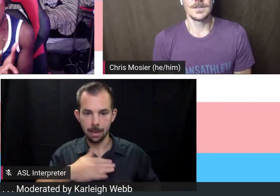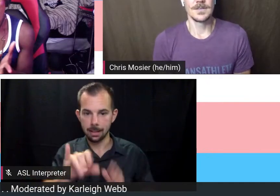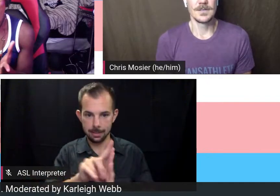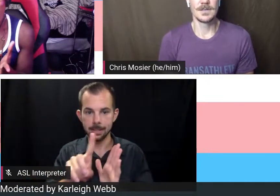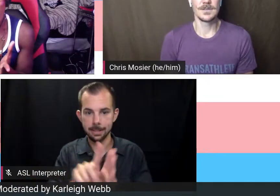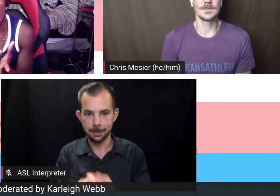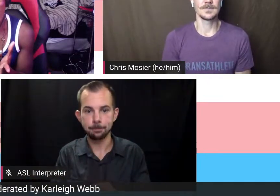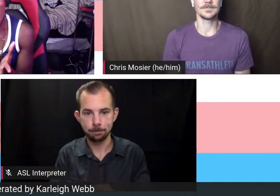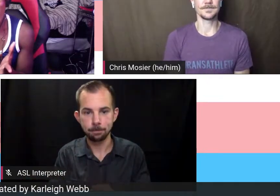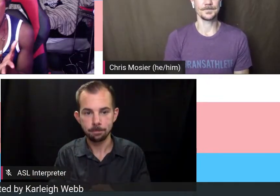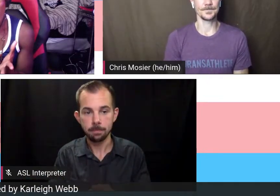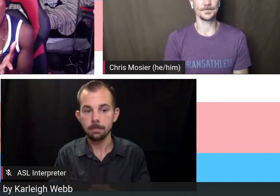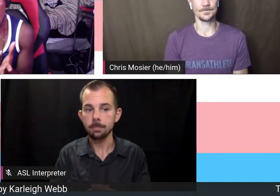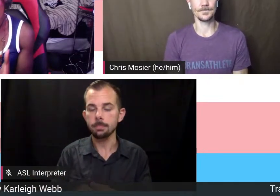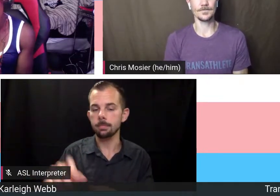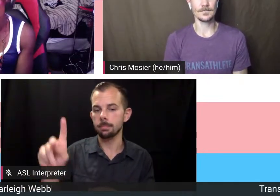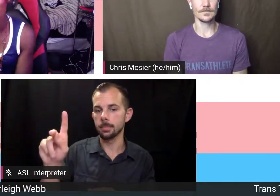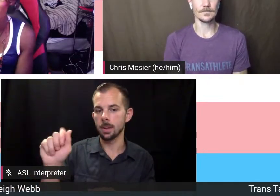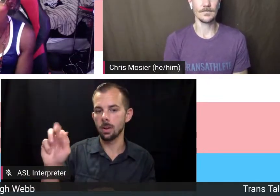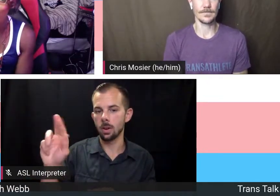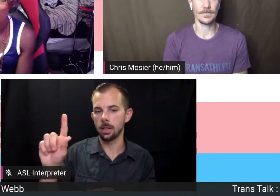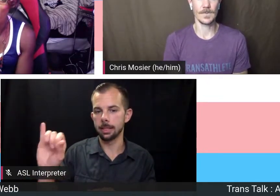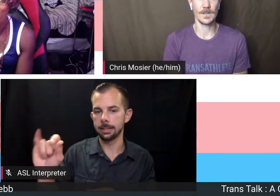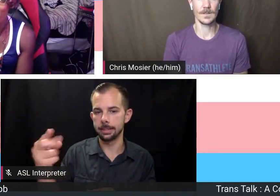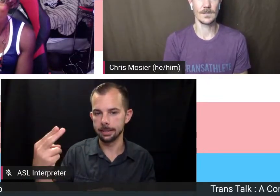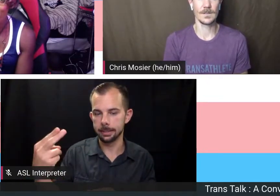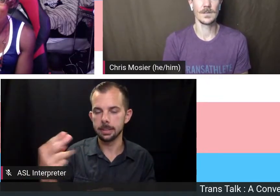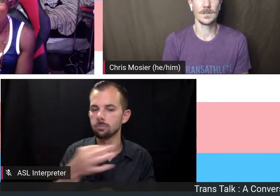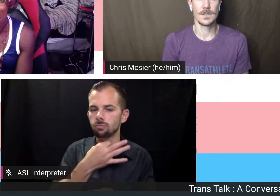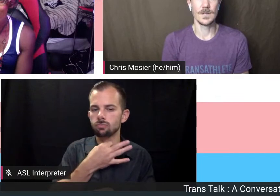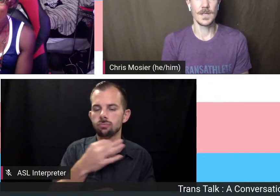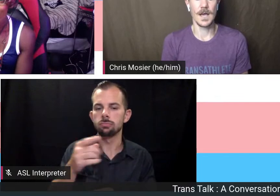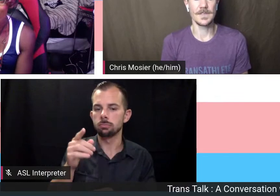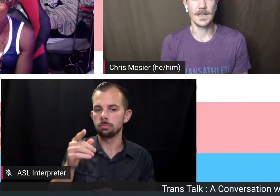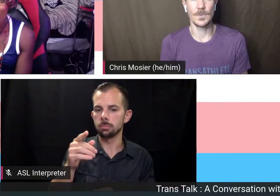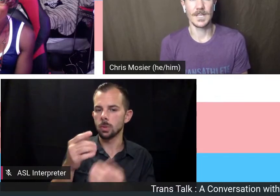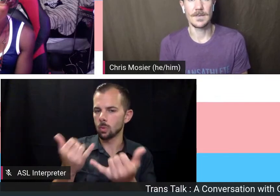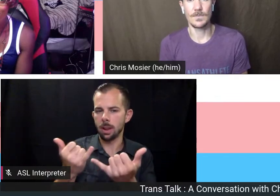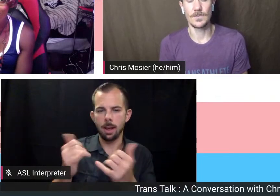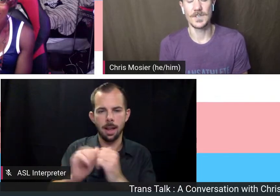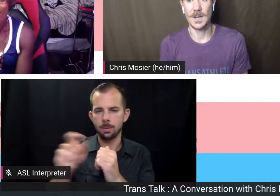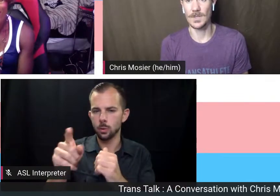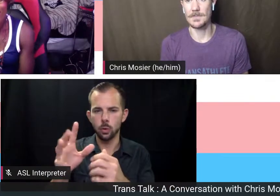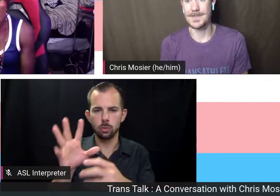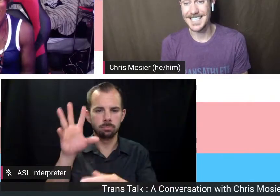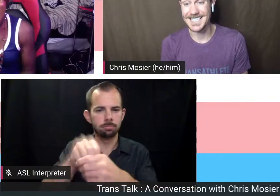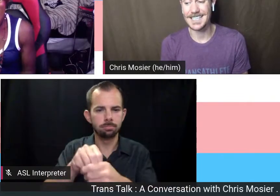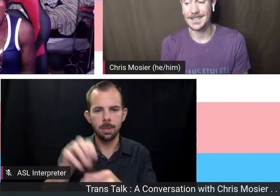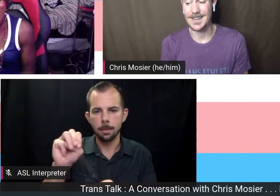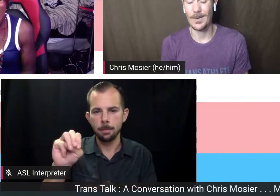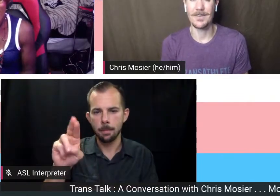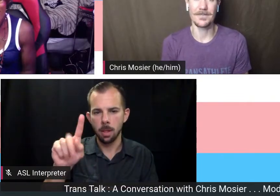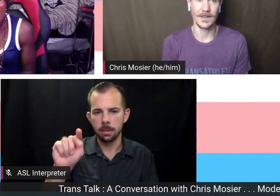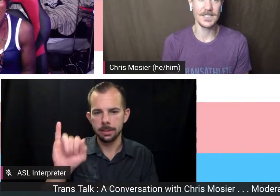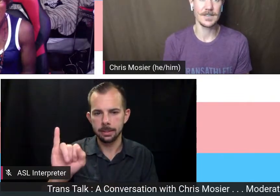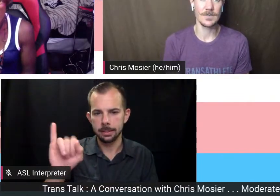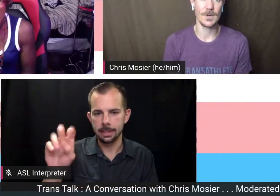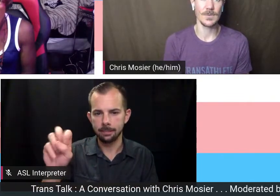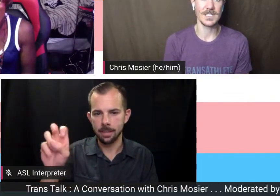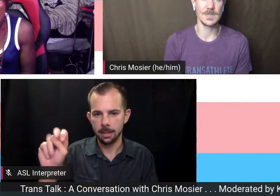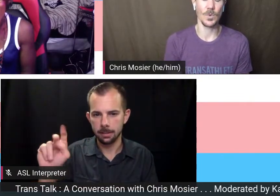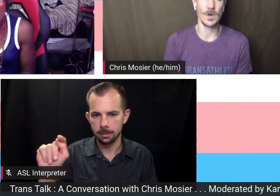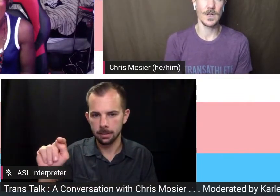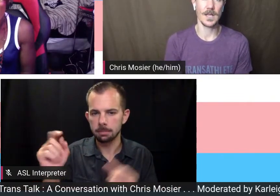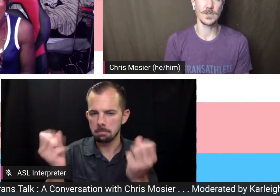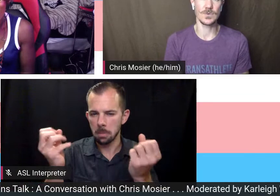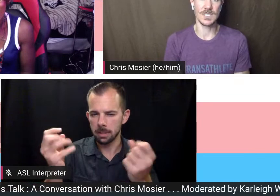back into sport and the sport you're doing now? What got you into multi-eventing? Yeah, I think first I really missed how I felt when I